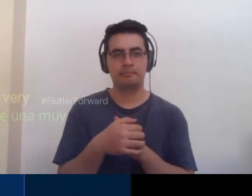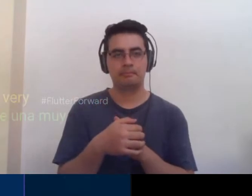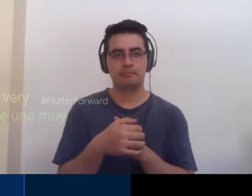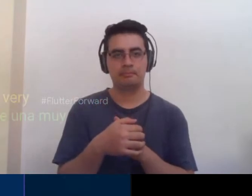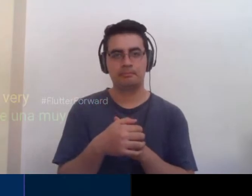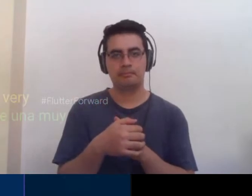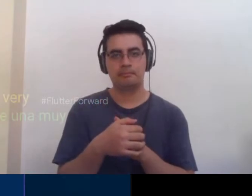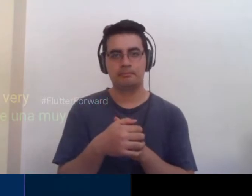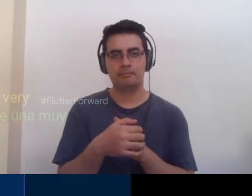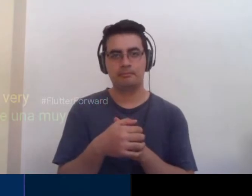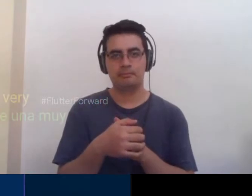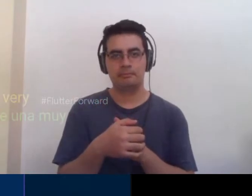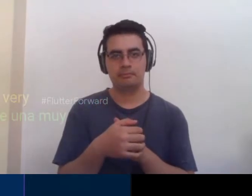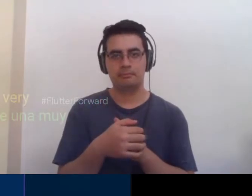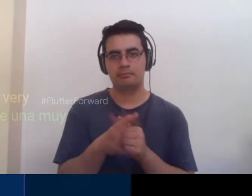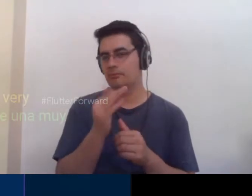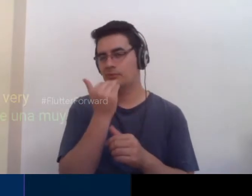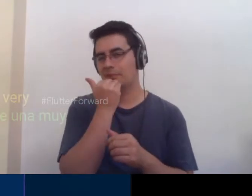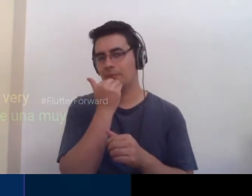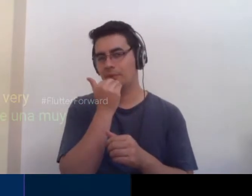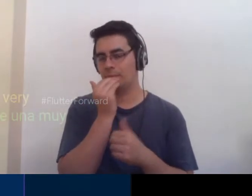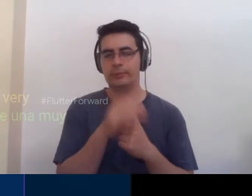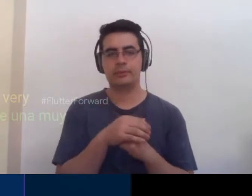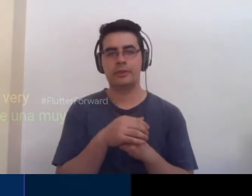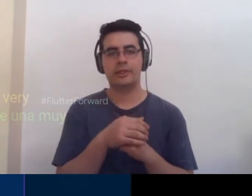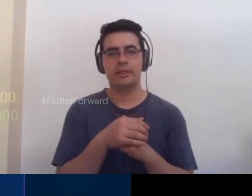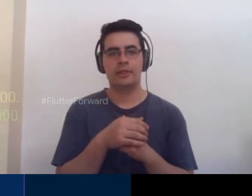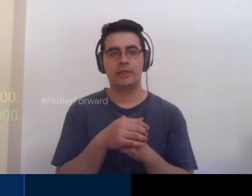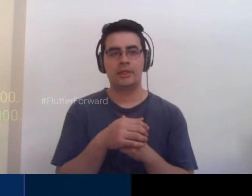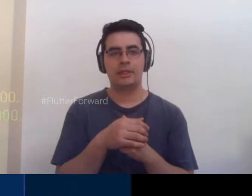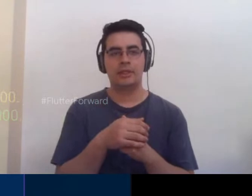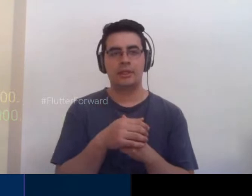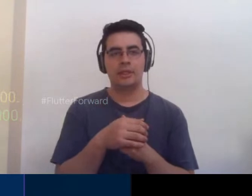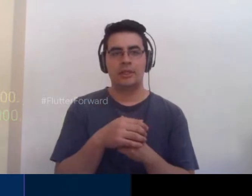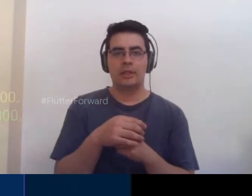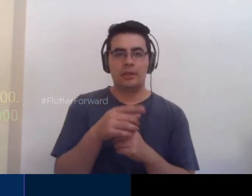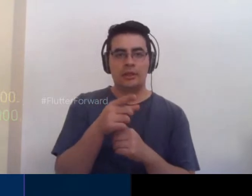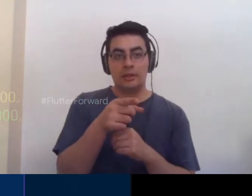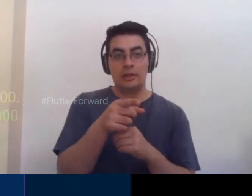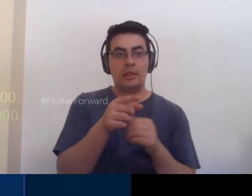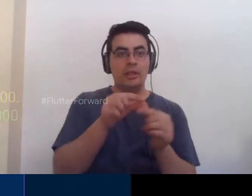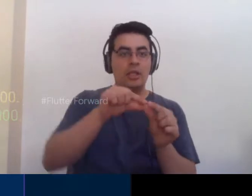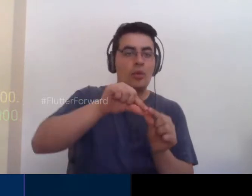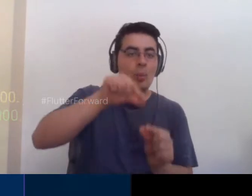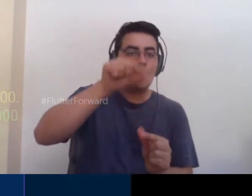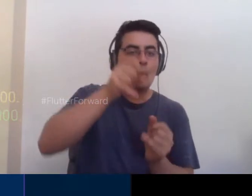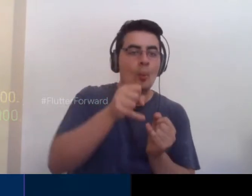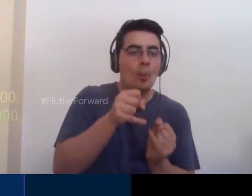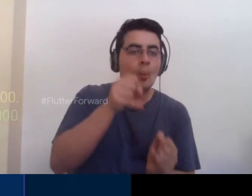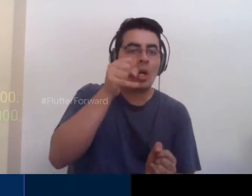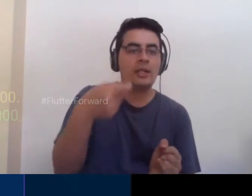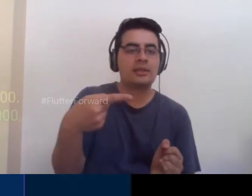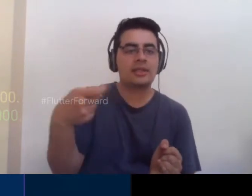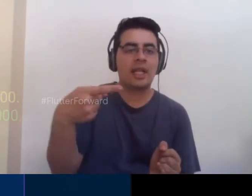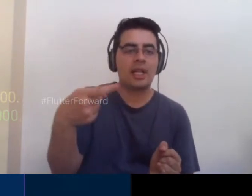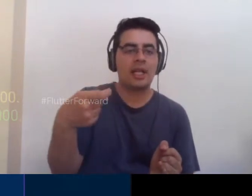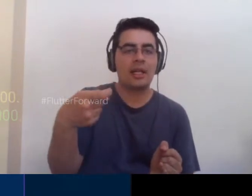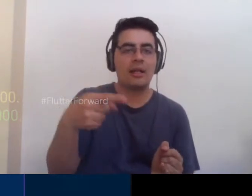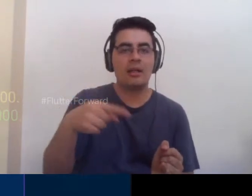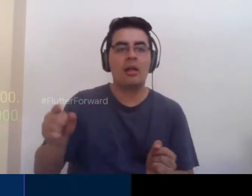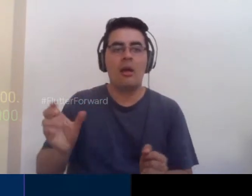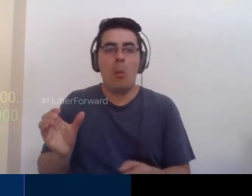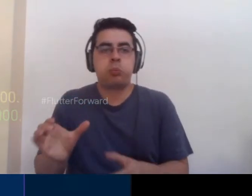Let's say we want to animate a variable font from a very light weight, like 100, to a very bold weight,